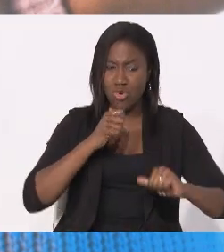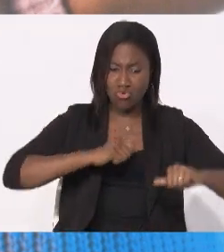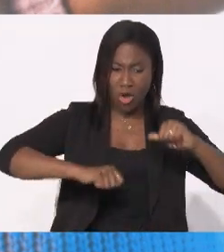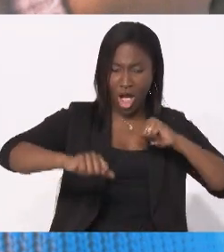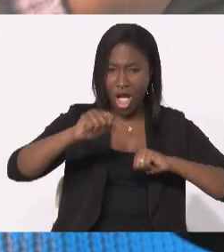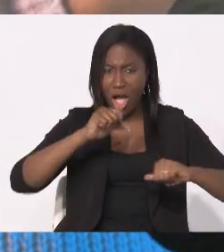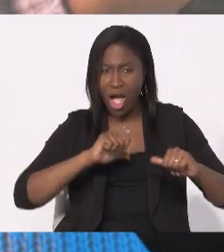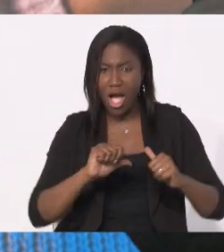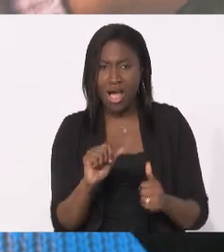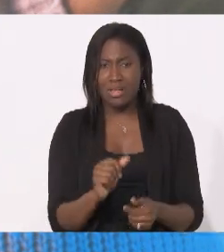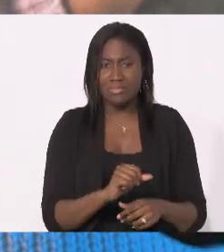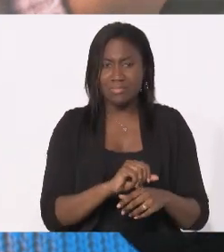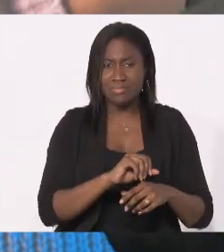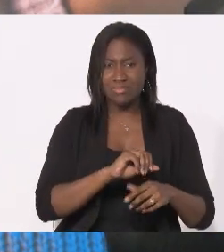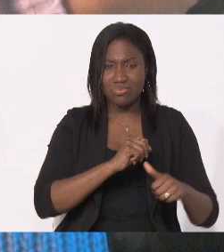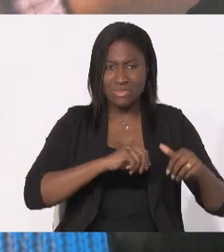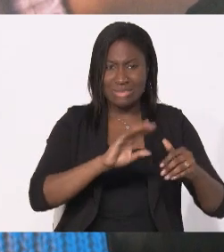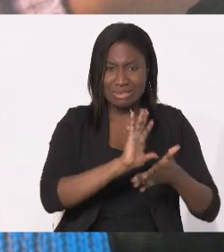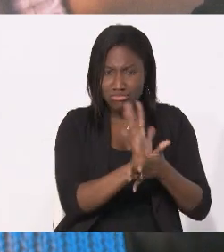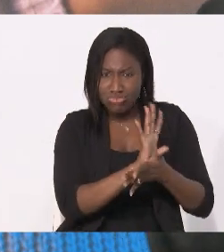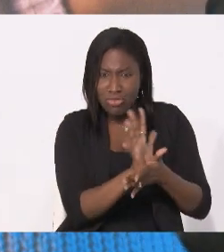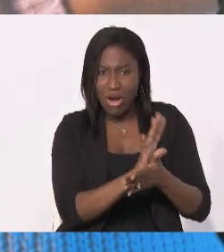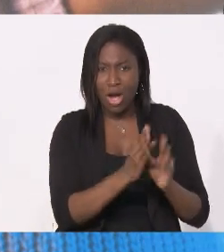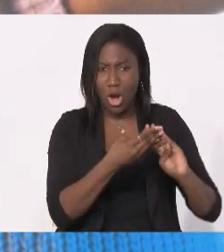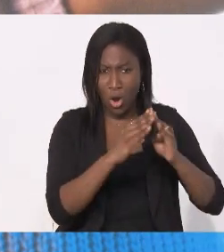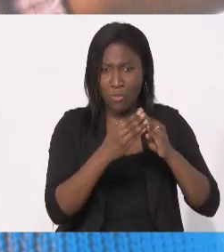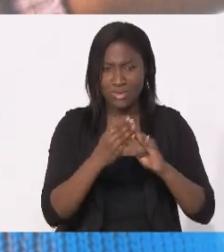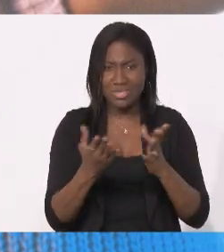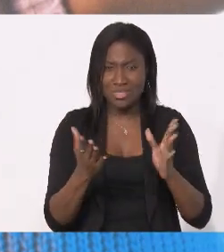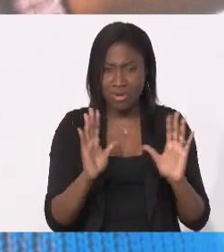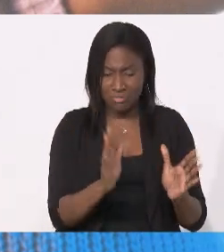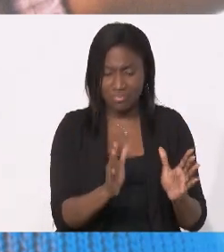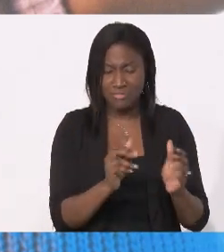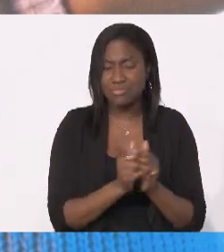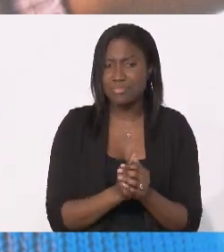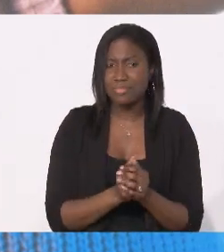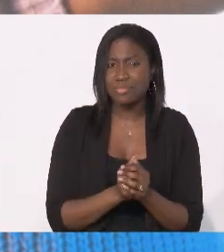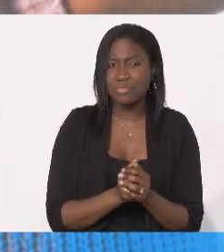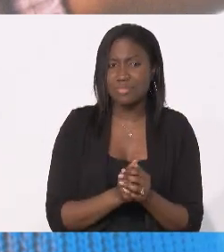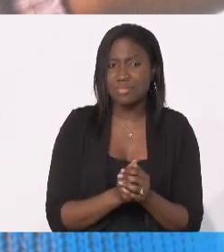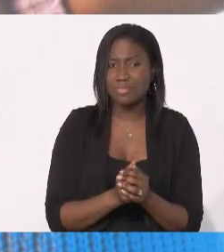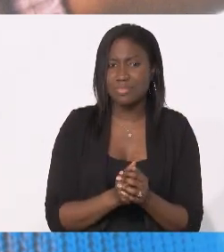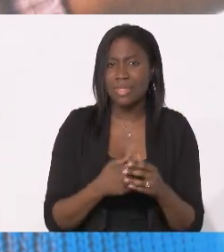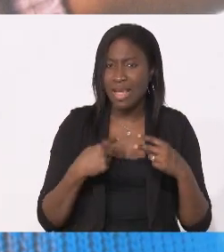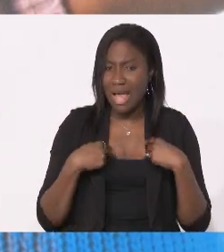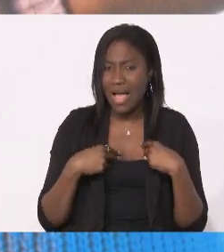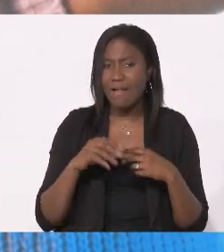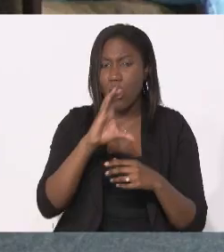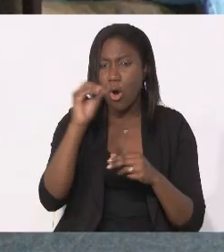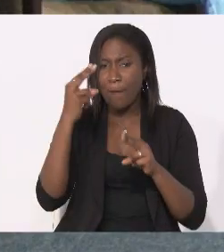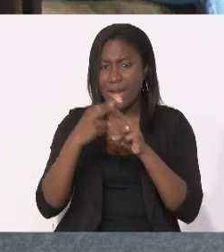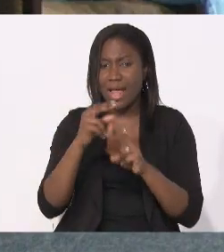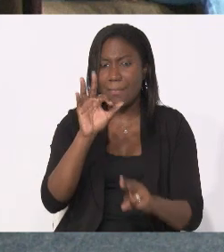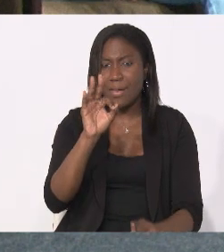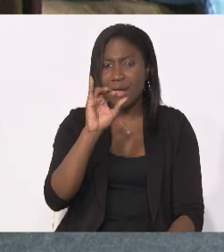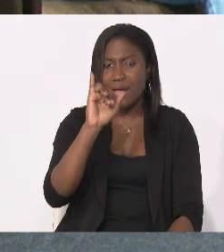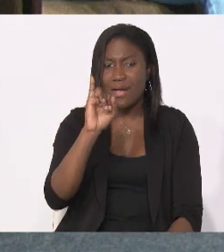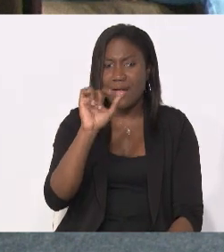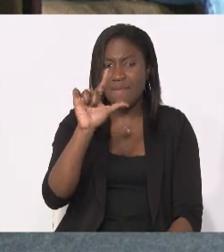we make the business case? But in order to make the business